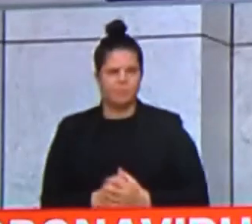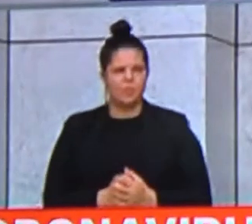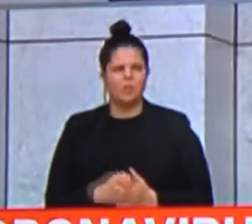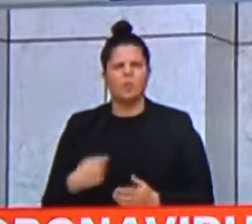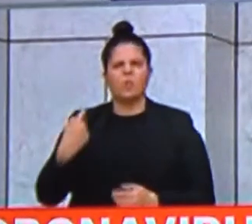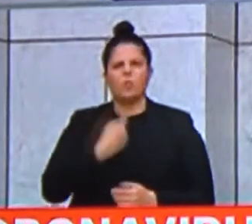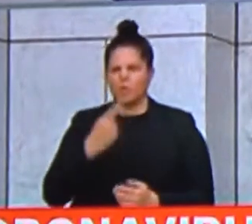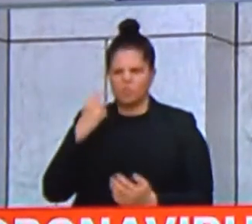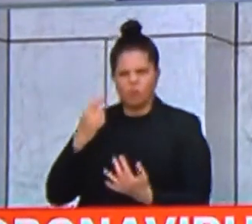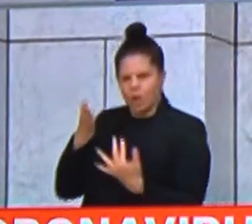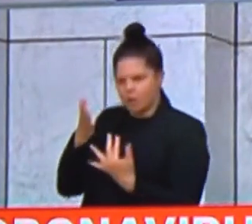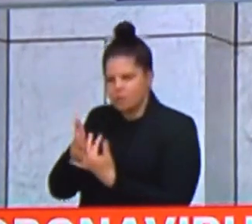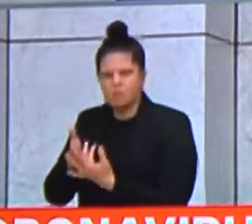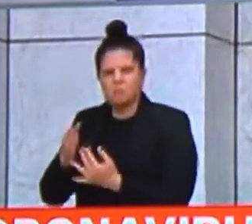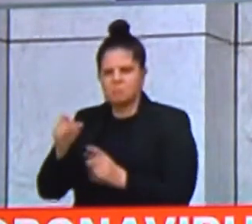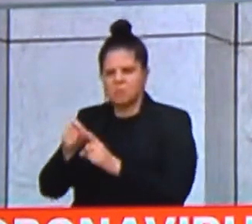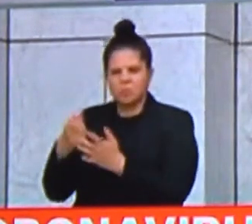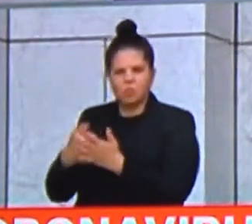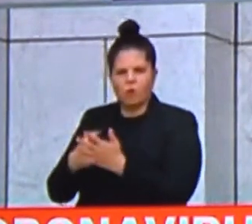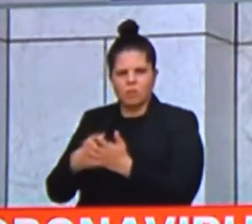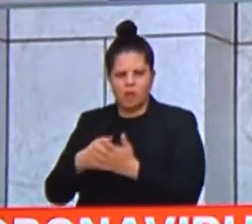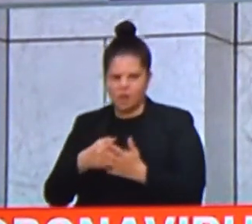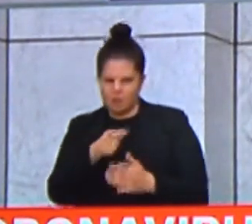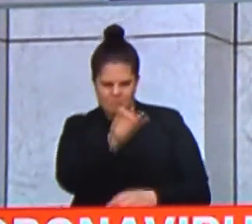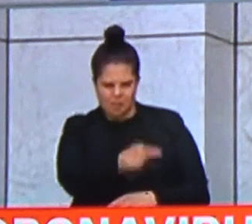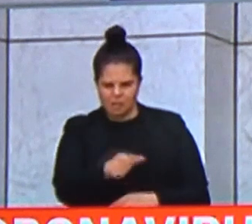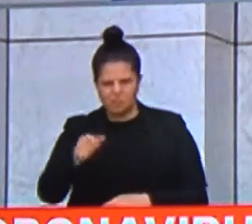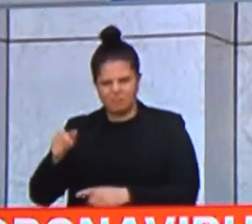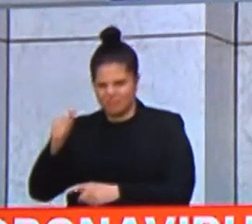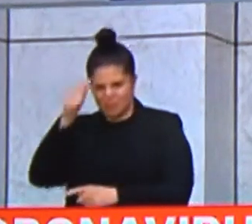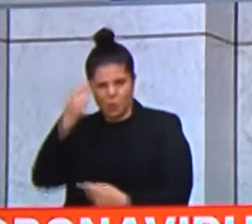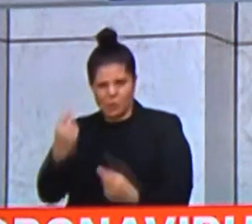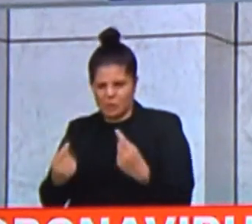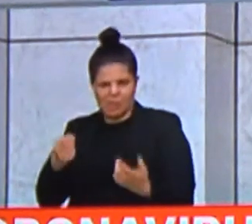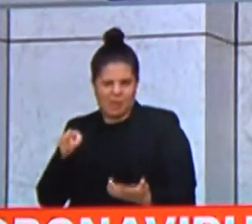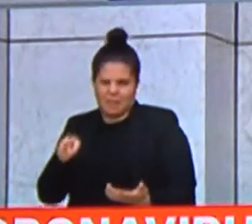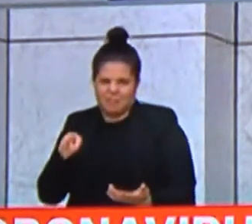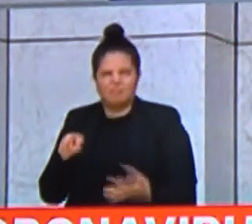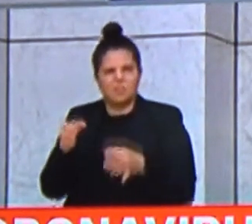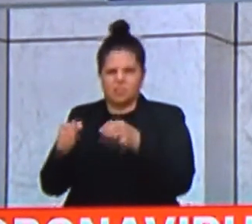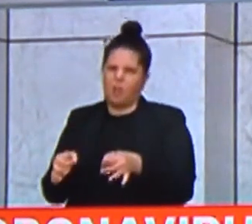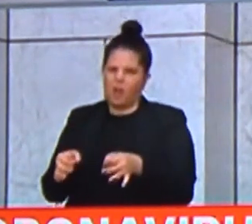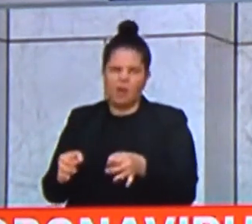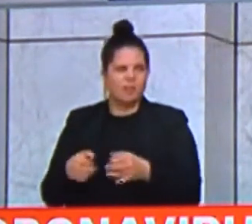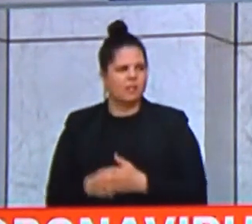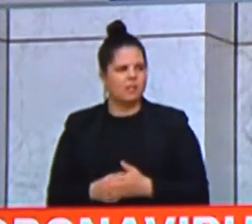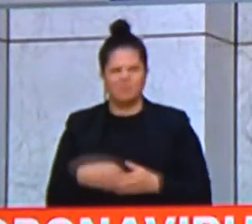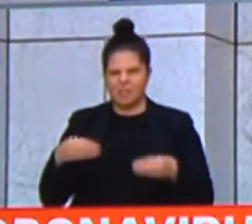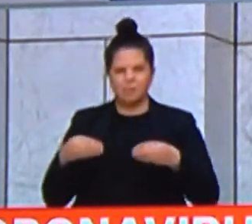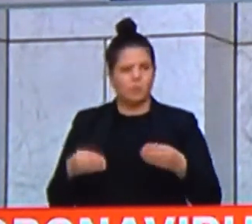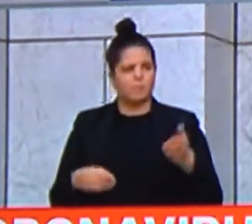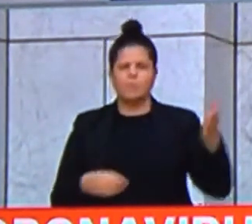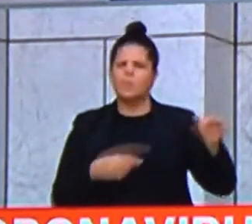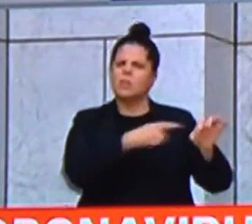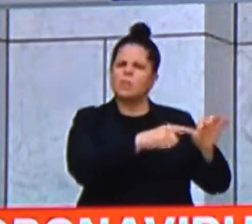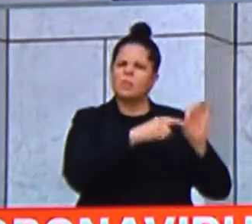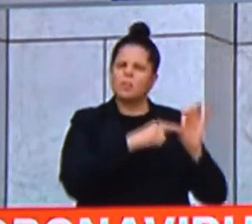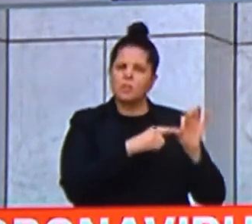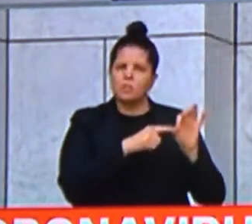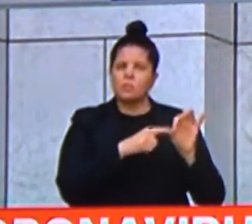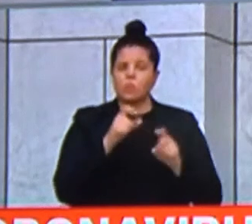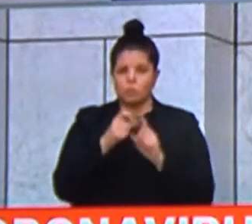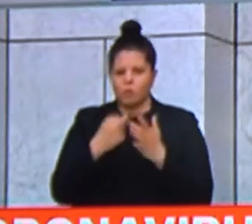see is where you have very high levels of testing, then your positive rates are actually very, very low. Where you